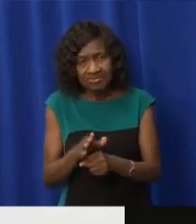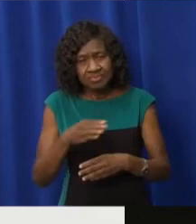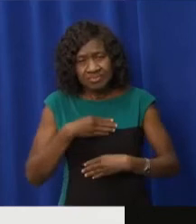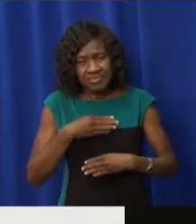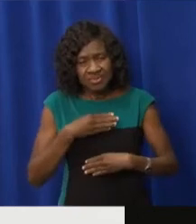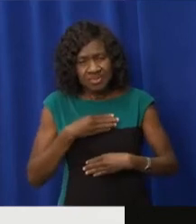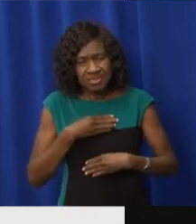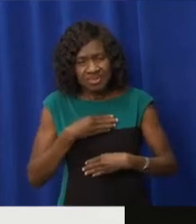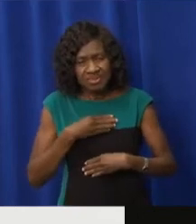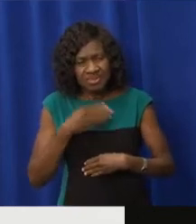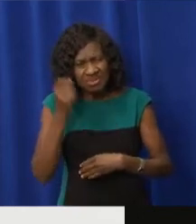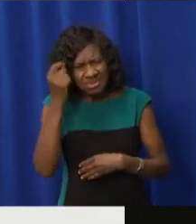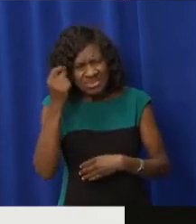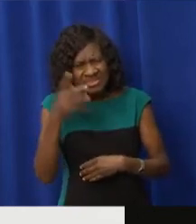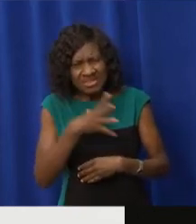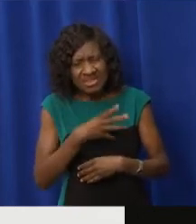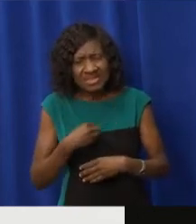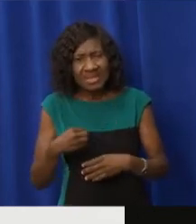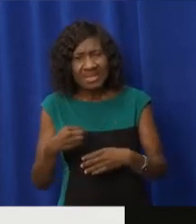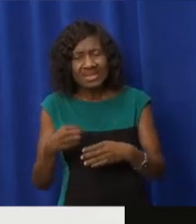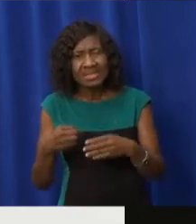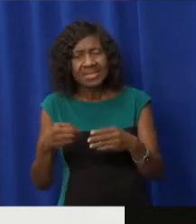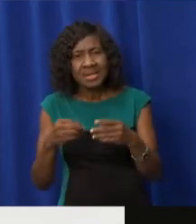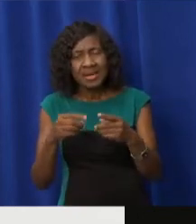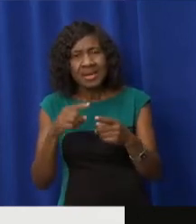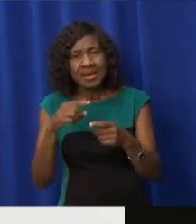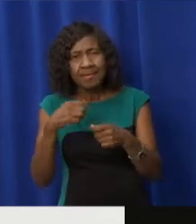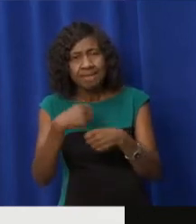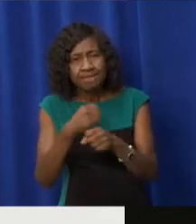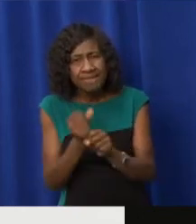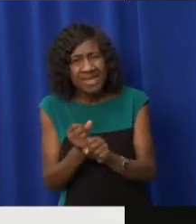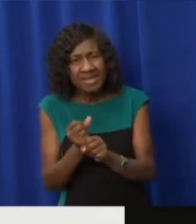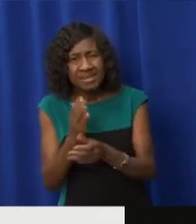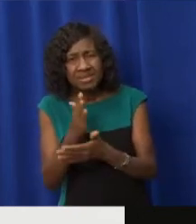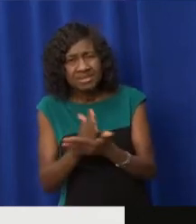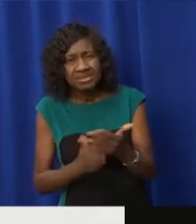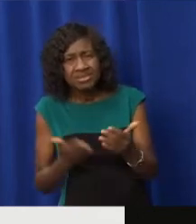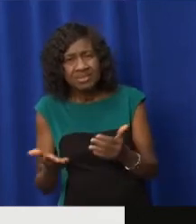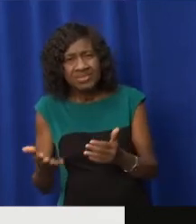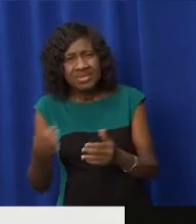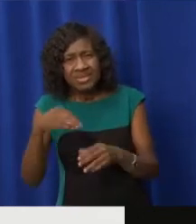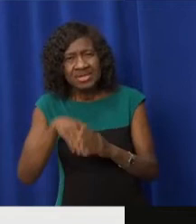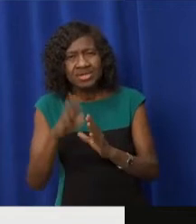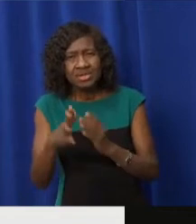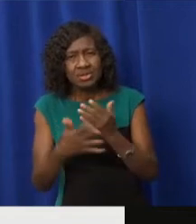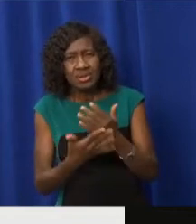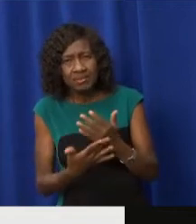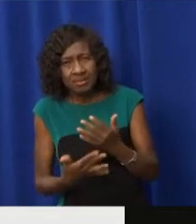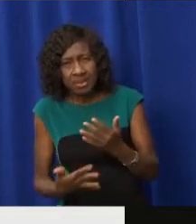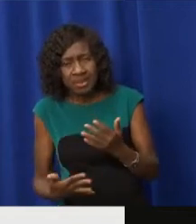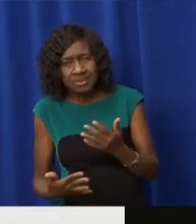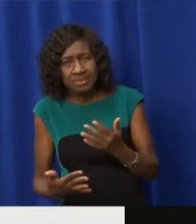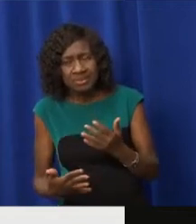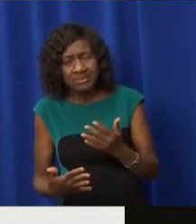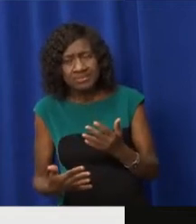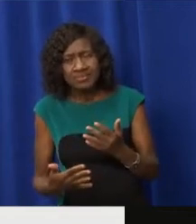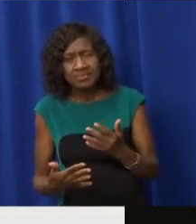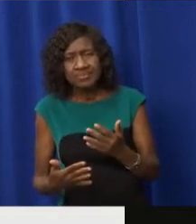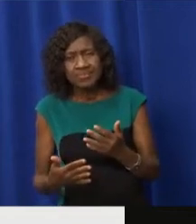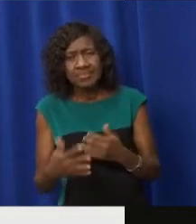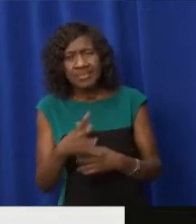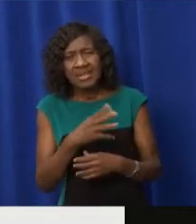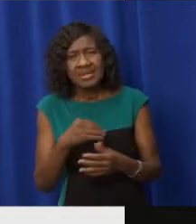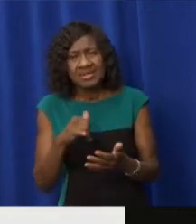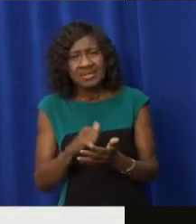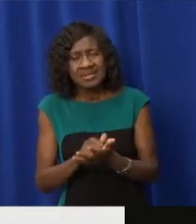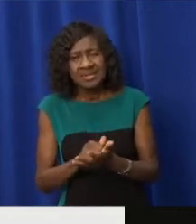starts to react against them, and it produces immunoglobulins. The first one to be produced is IgM, immunoglobulin M. And that